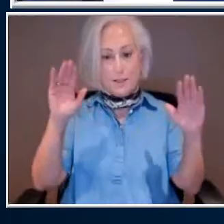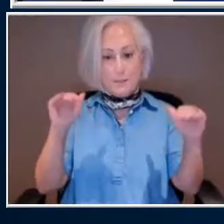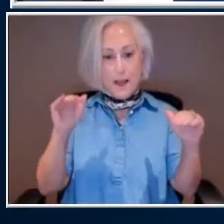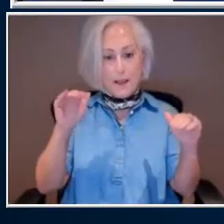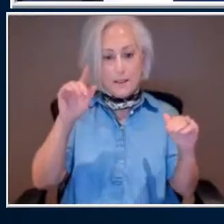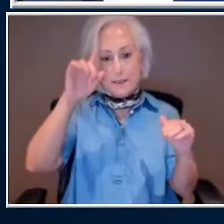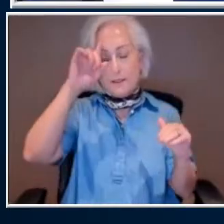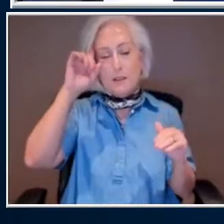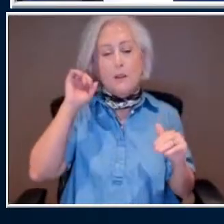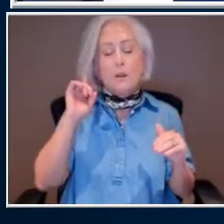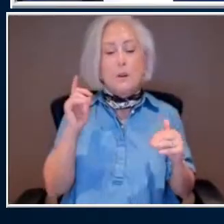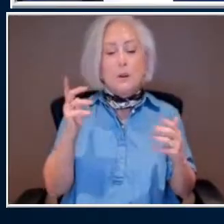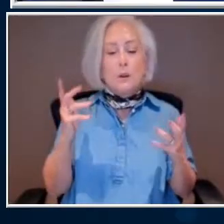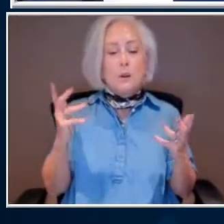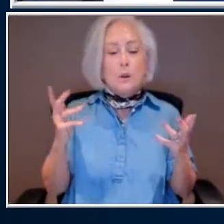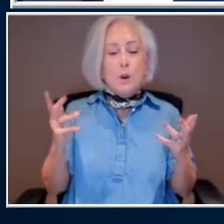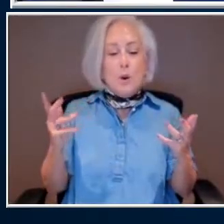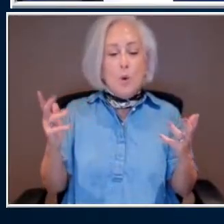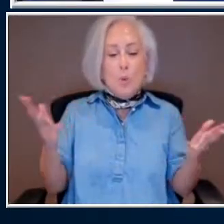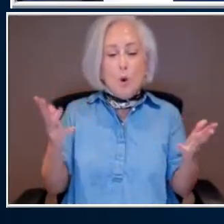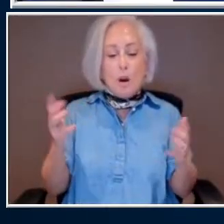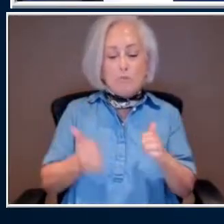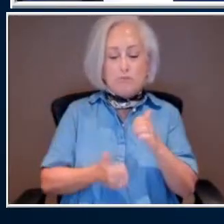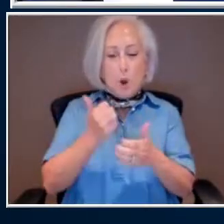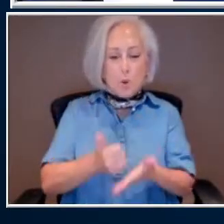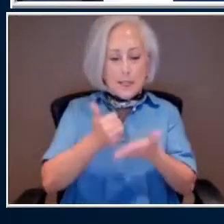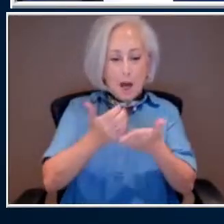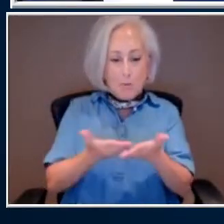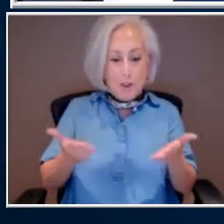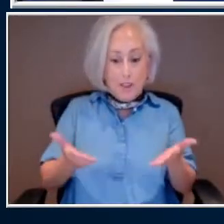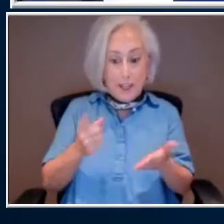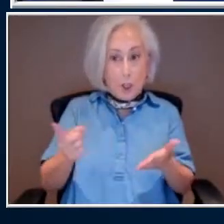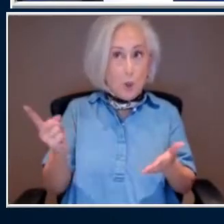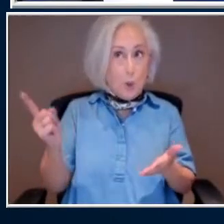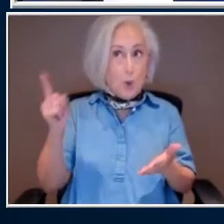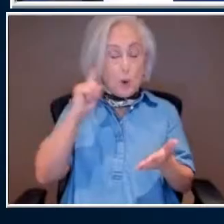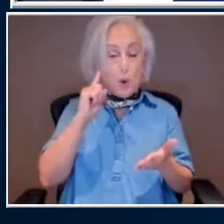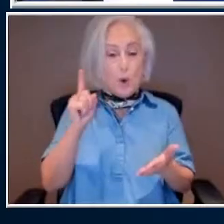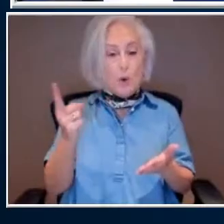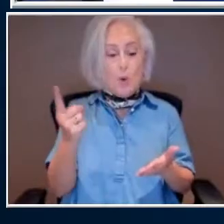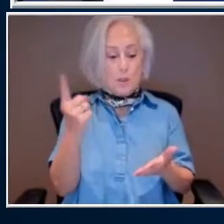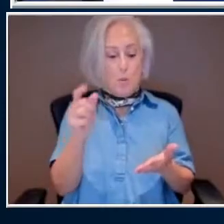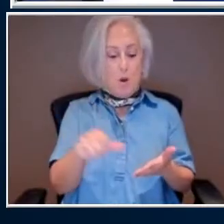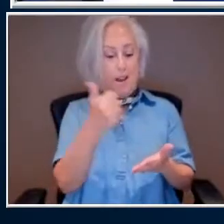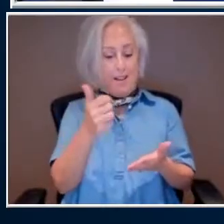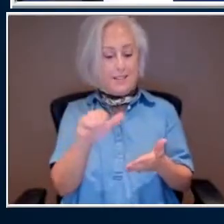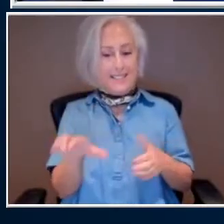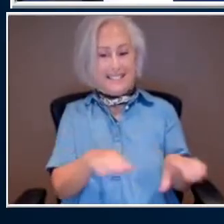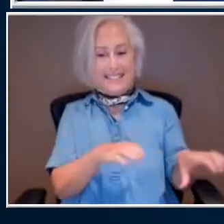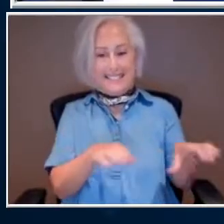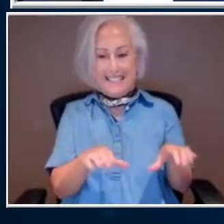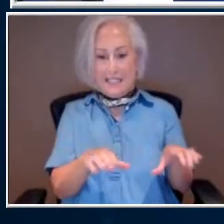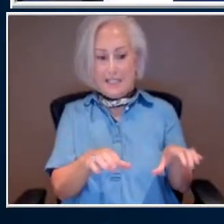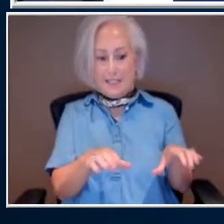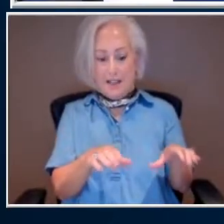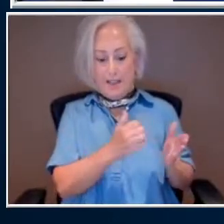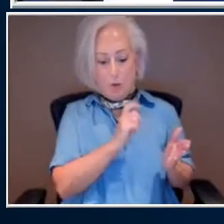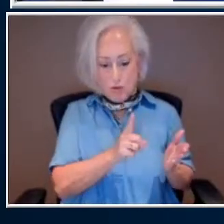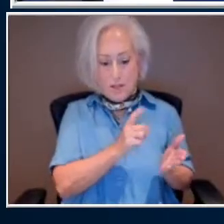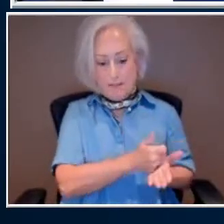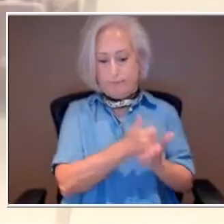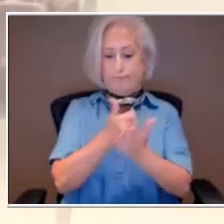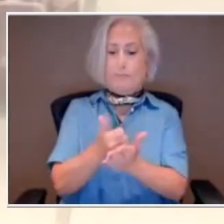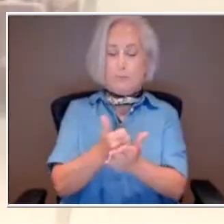What was the most helpful thing you heard or that someone else did that was actually helpful for you?